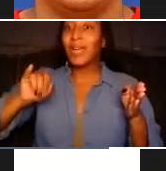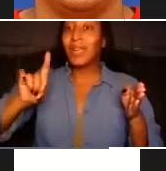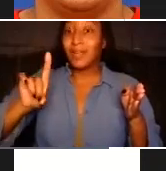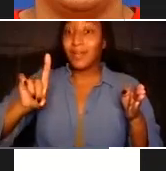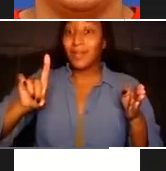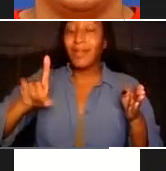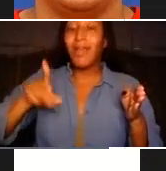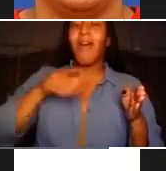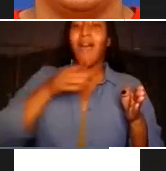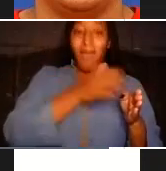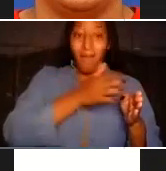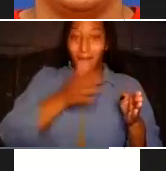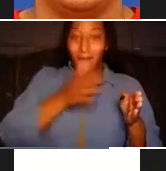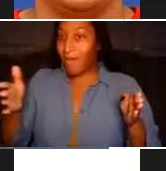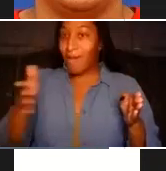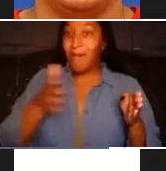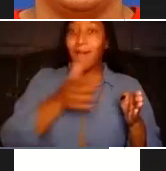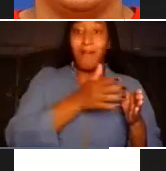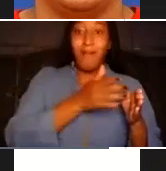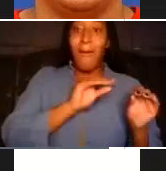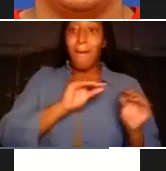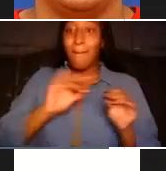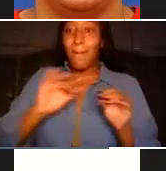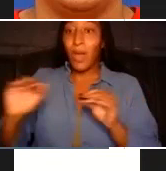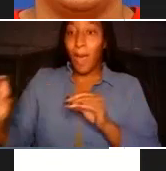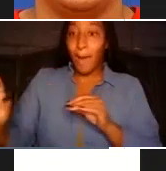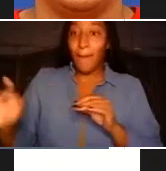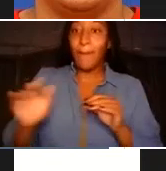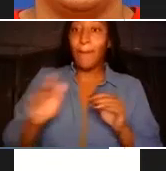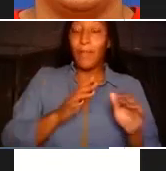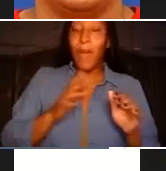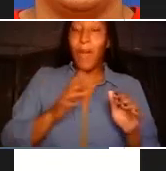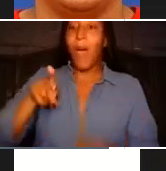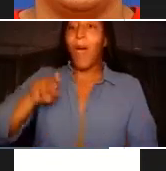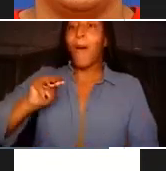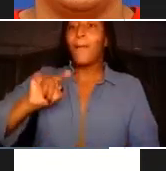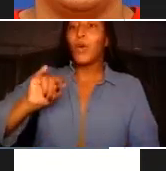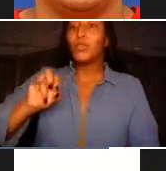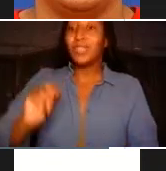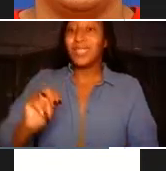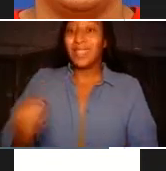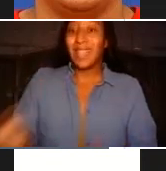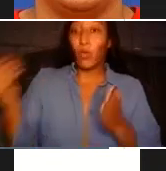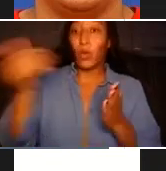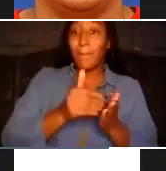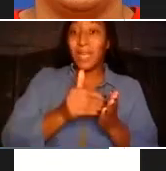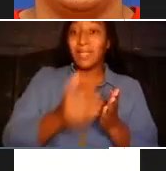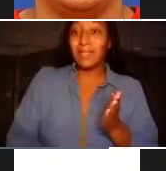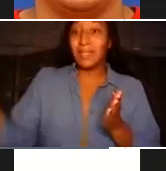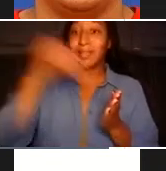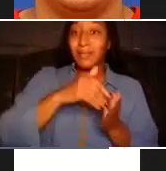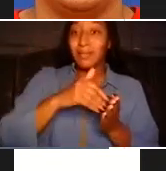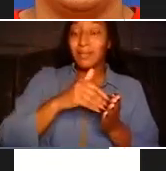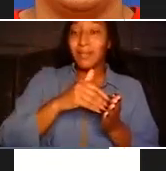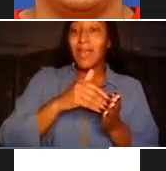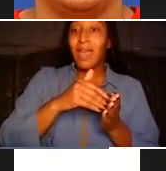this periodic motion refers to motion that repeats itself in regular time intervals. And